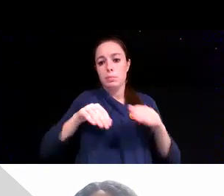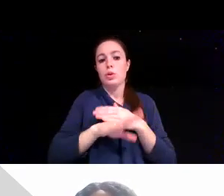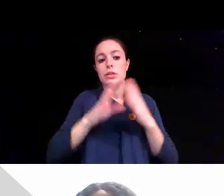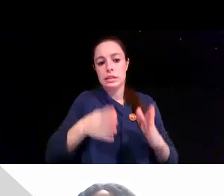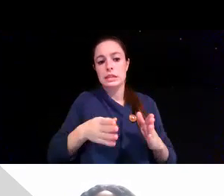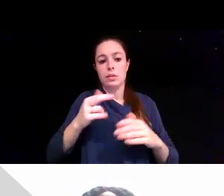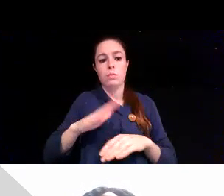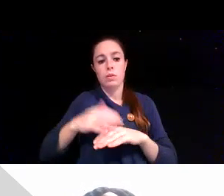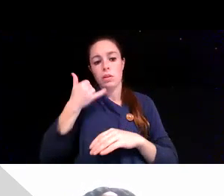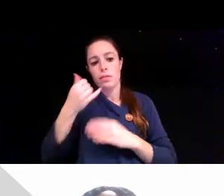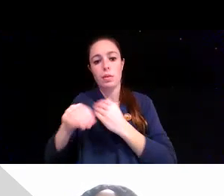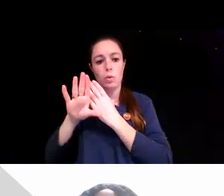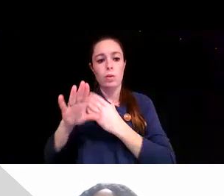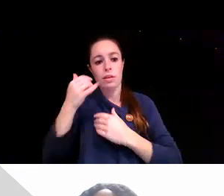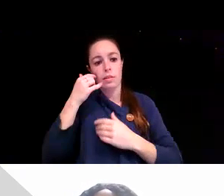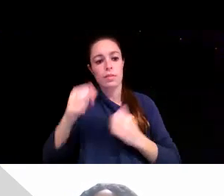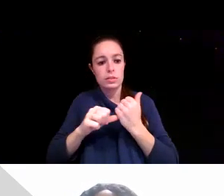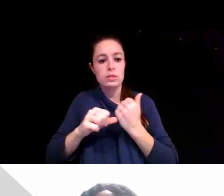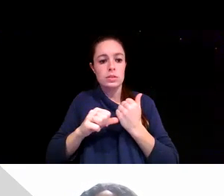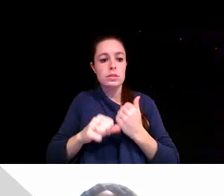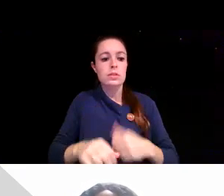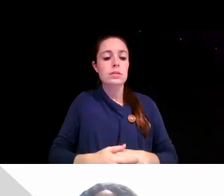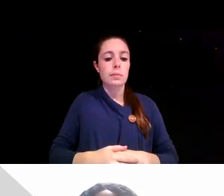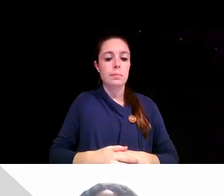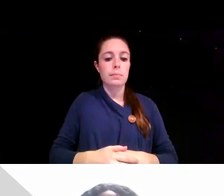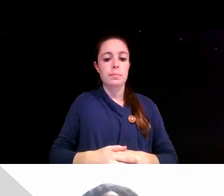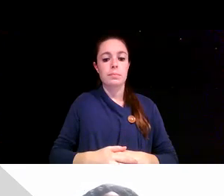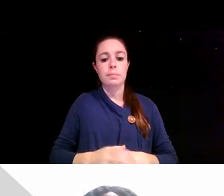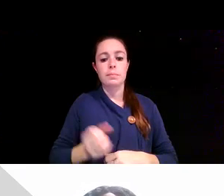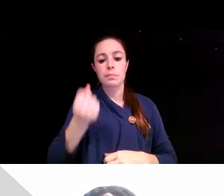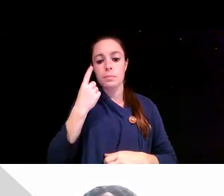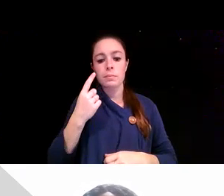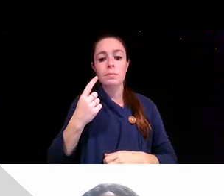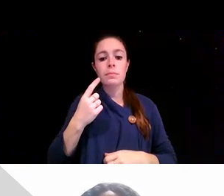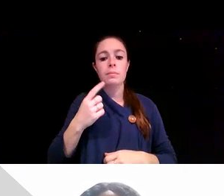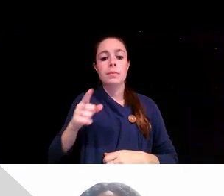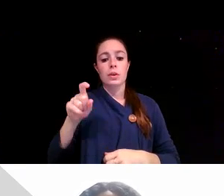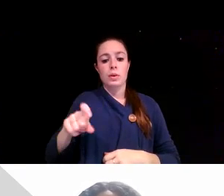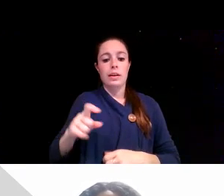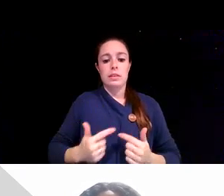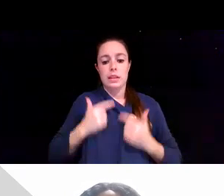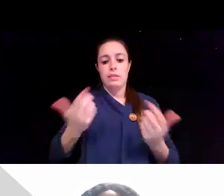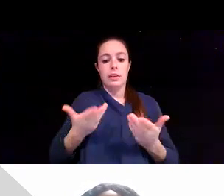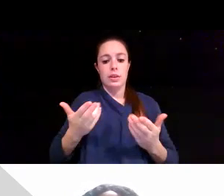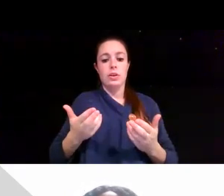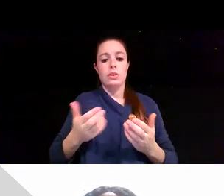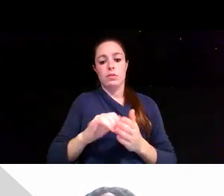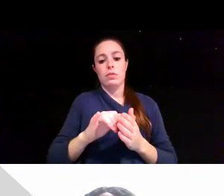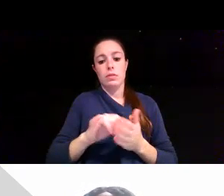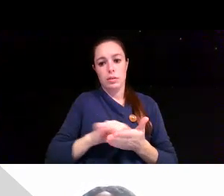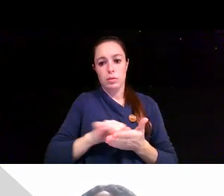assistance. To be eligible for coverage through the marketplace, you must be a resident of New York State,